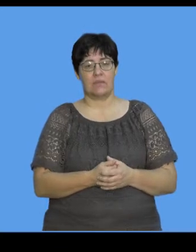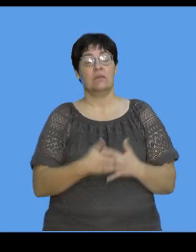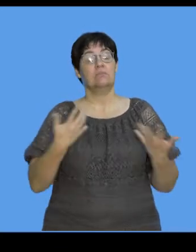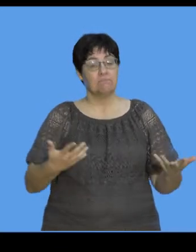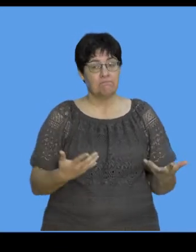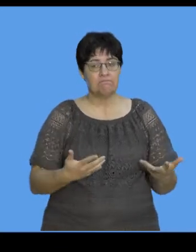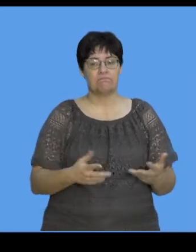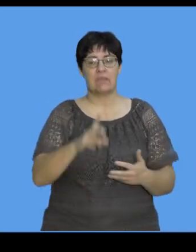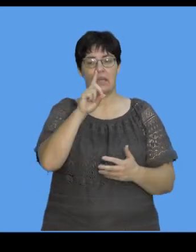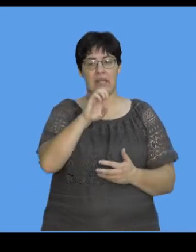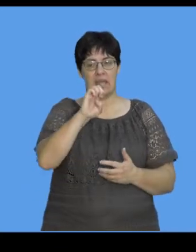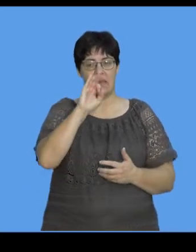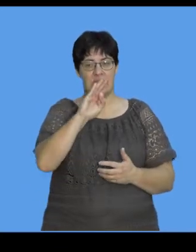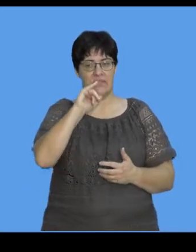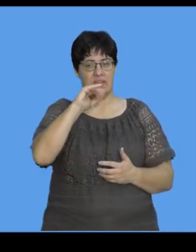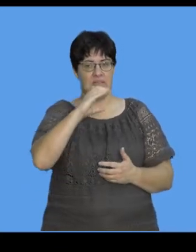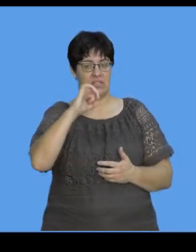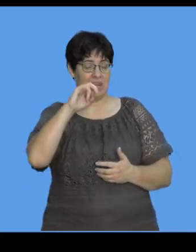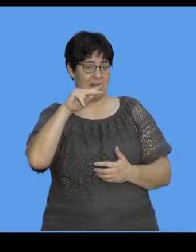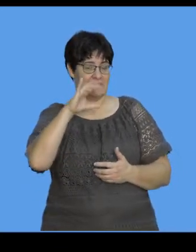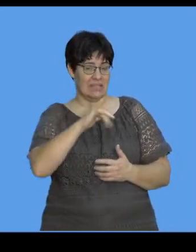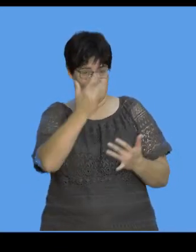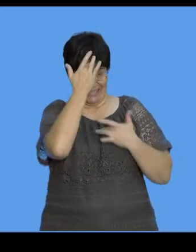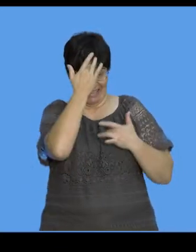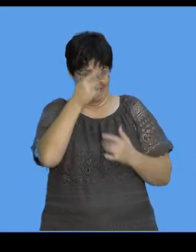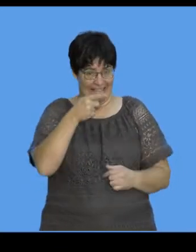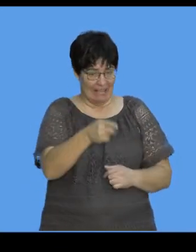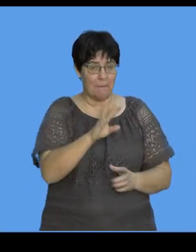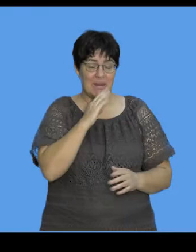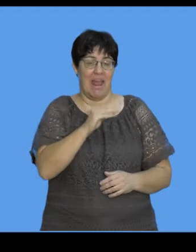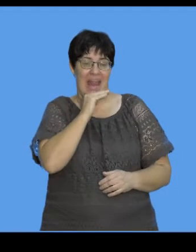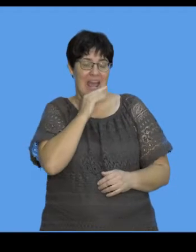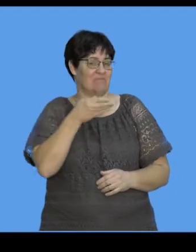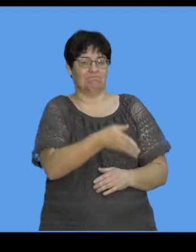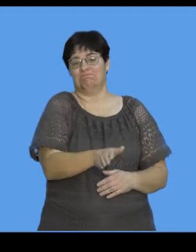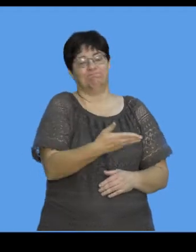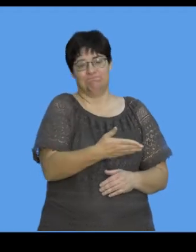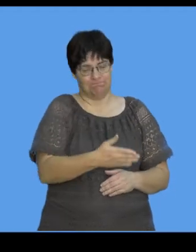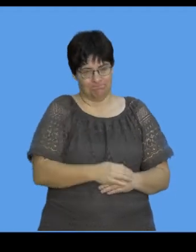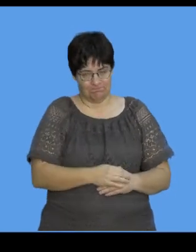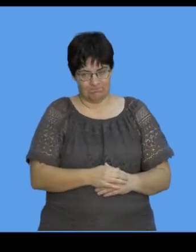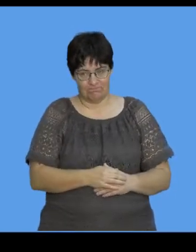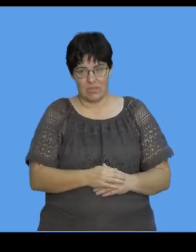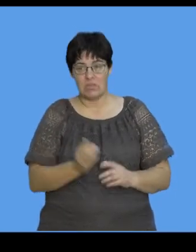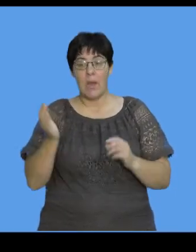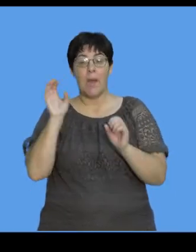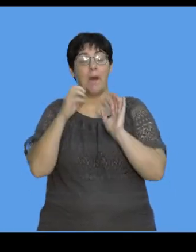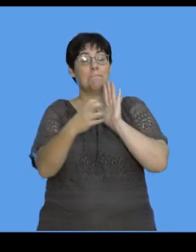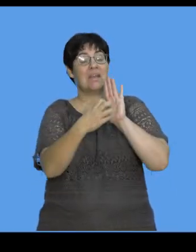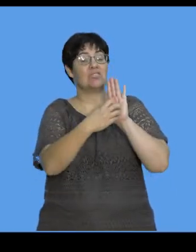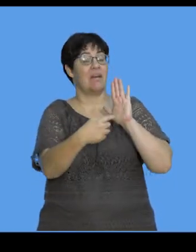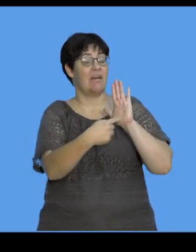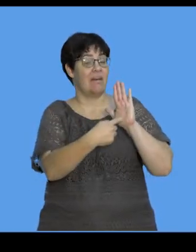to you, a deficiency disease is when we don't have enough. Now, the picture that we have